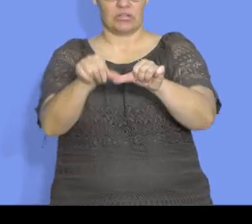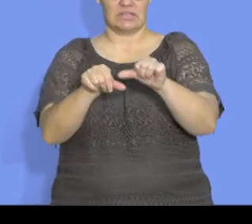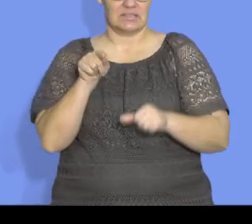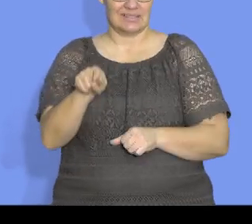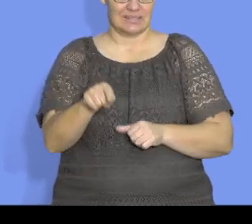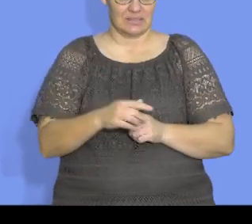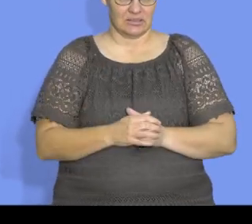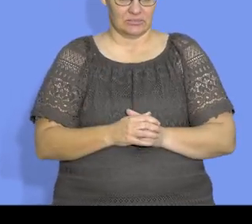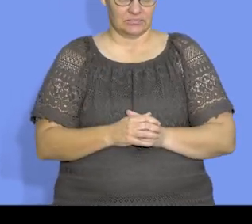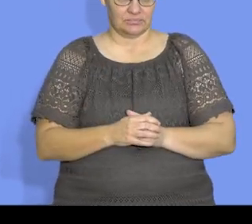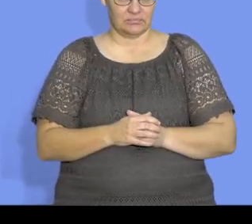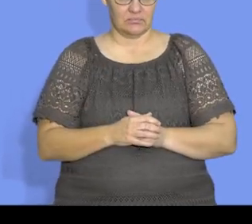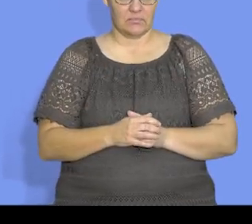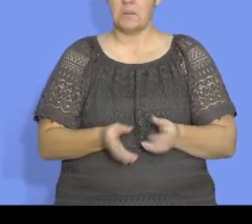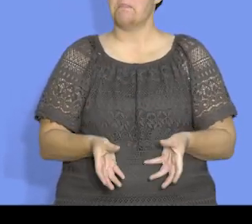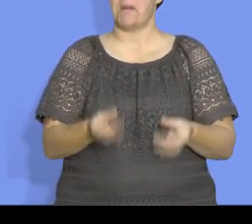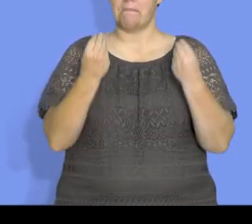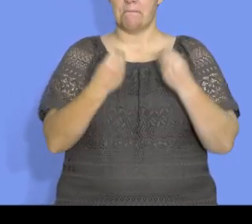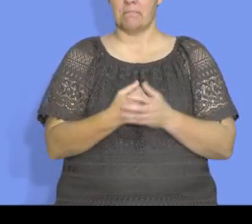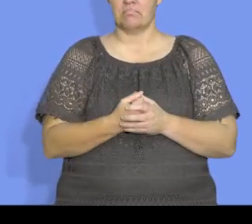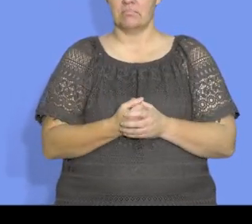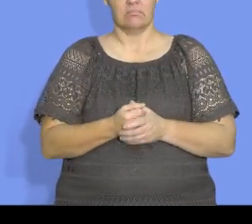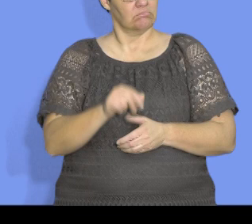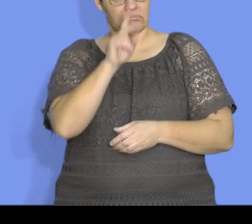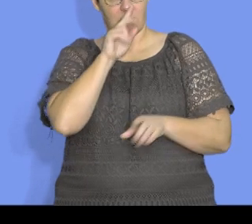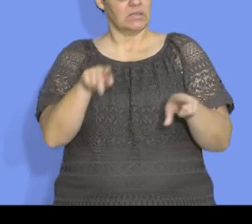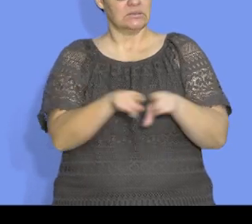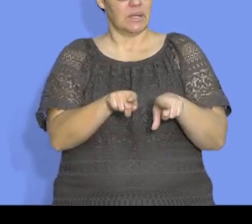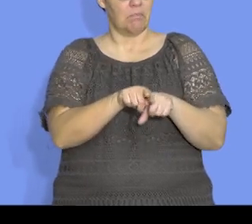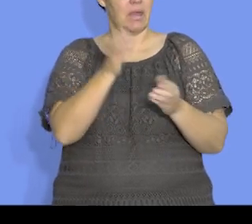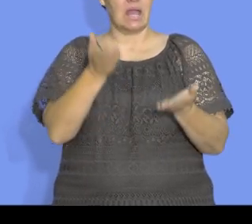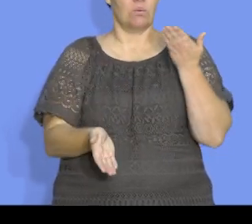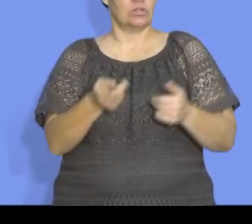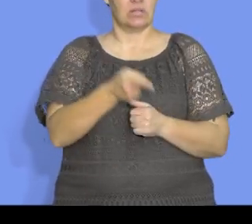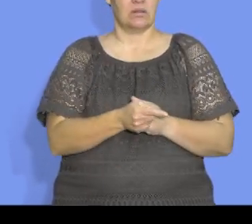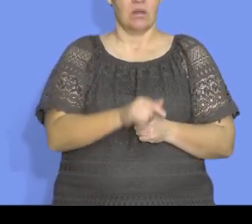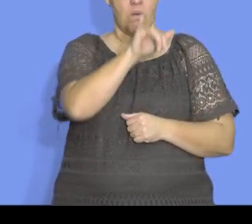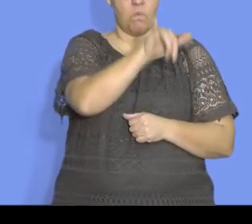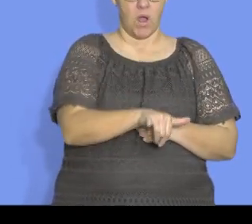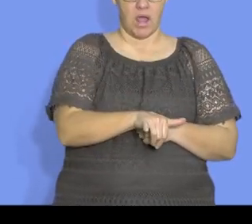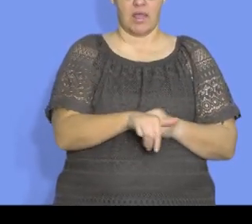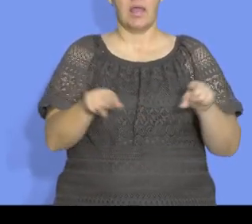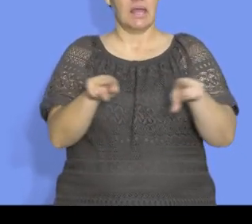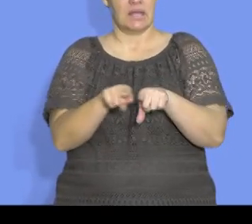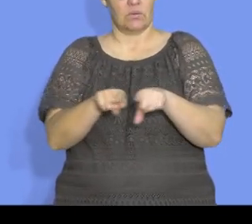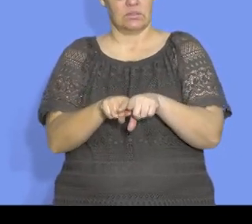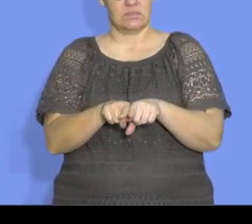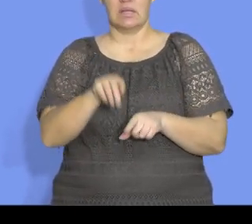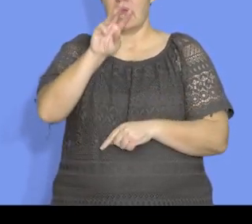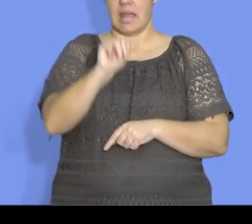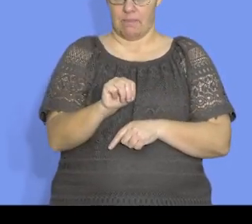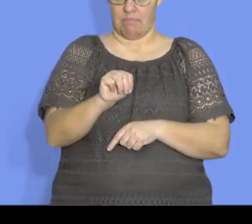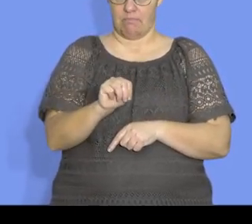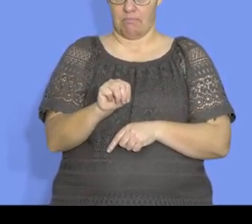constant. And there you've got it. That looks just like the equation y